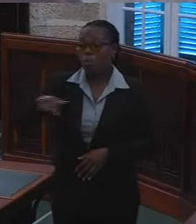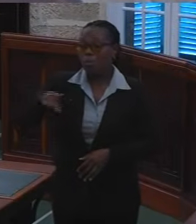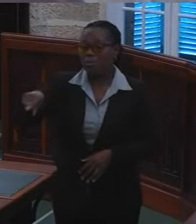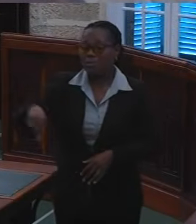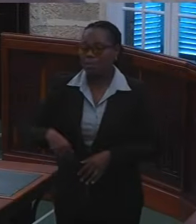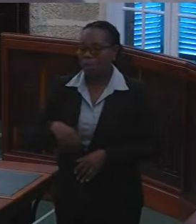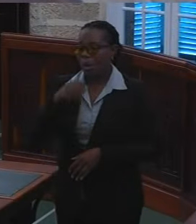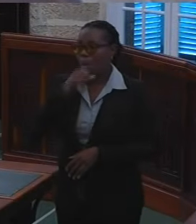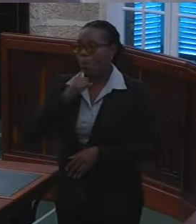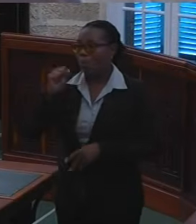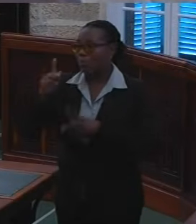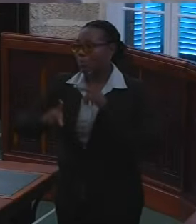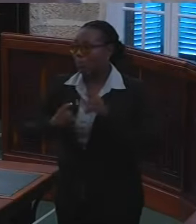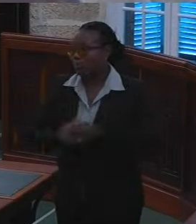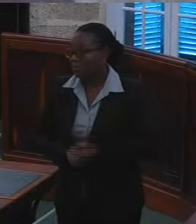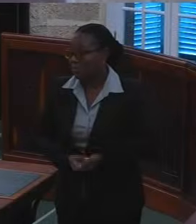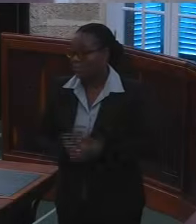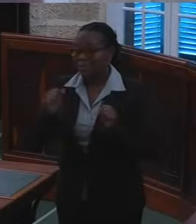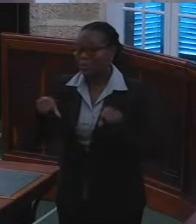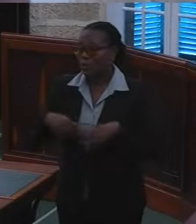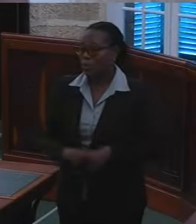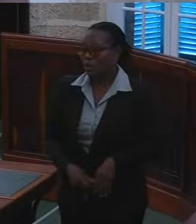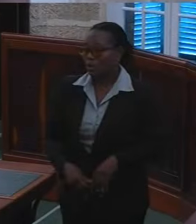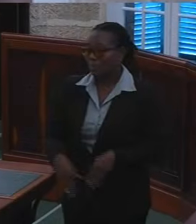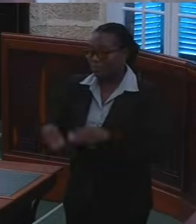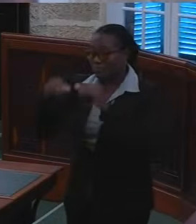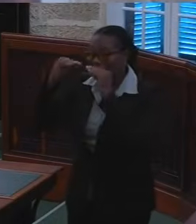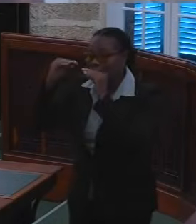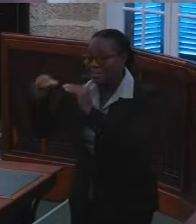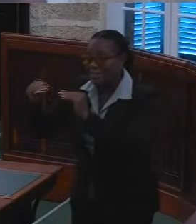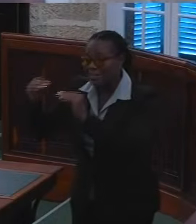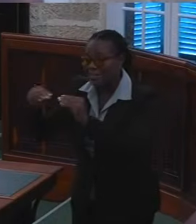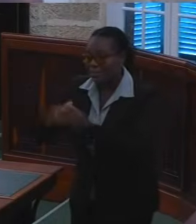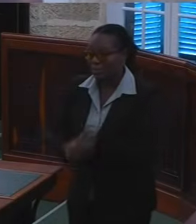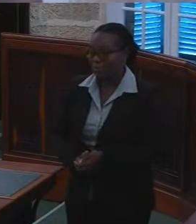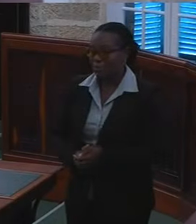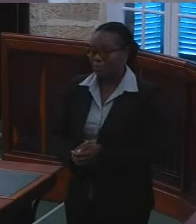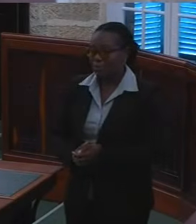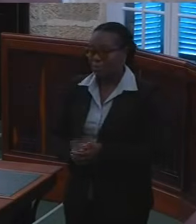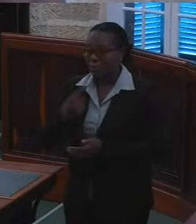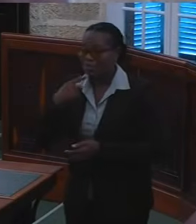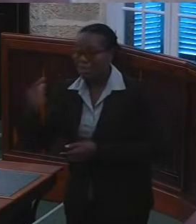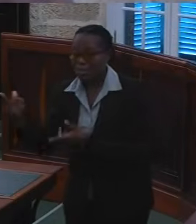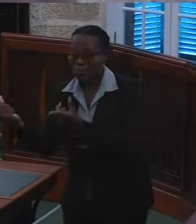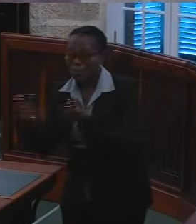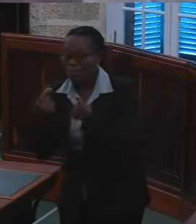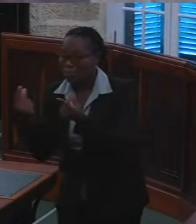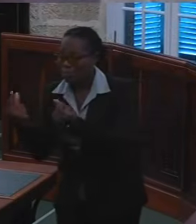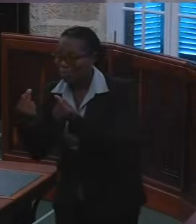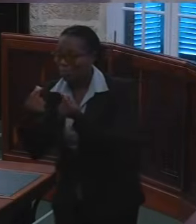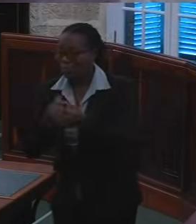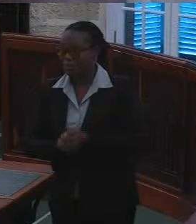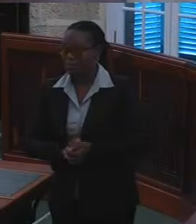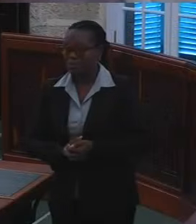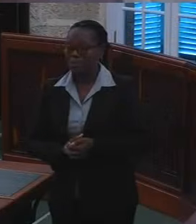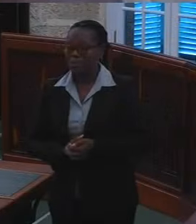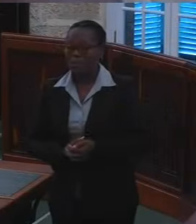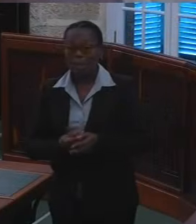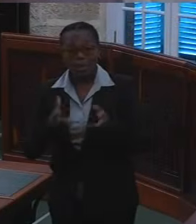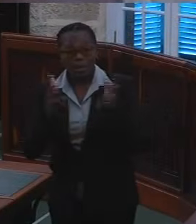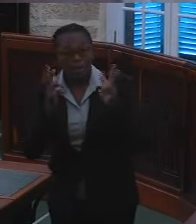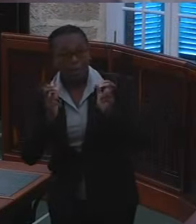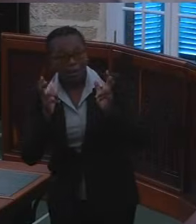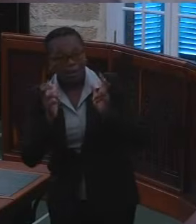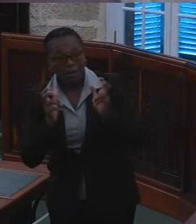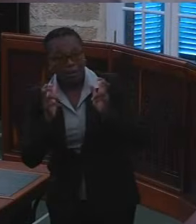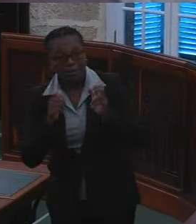could have input knowledge and give instructions once they were good, healthy instructions. And Mr.